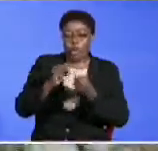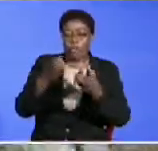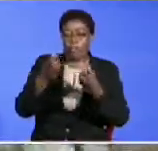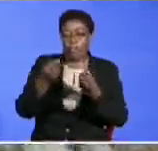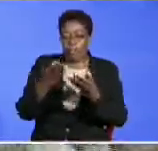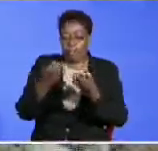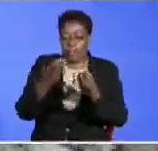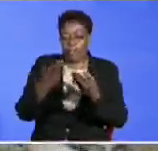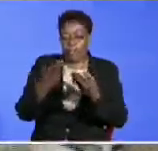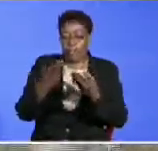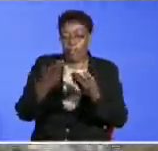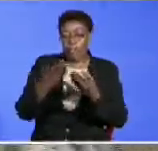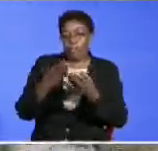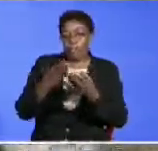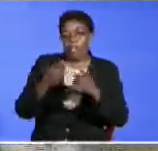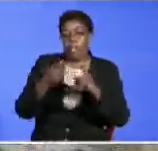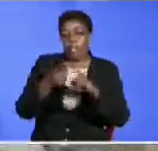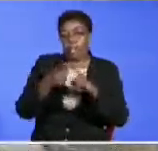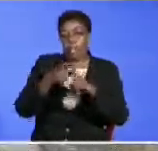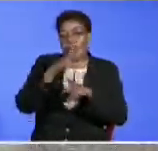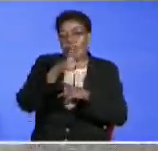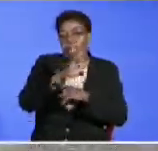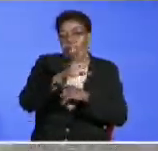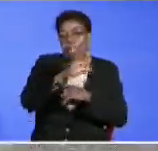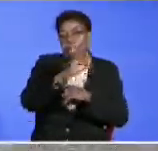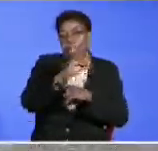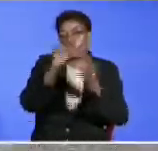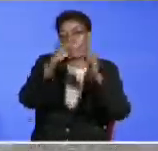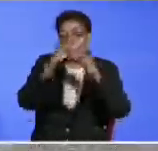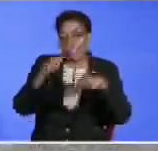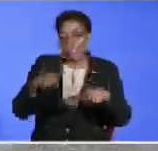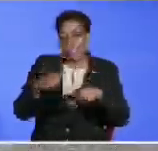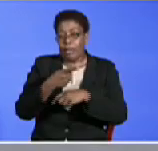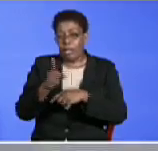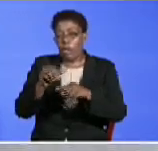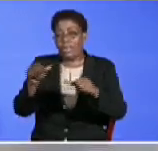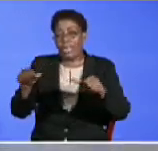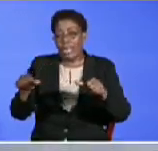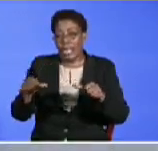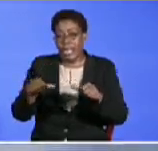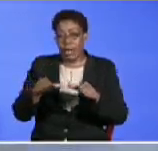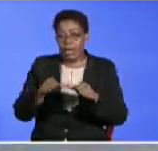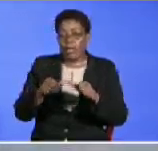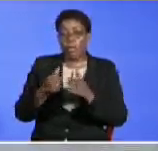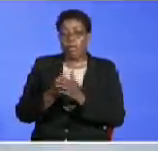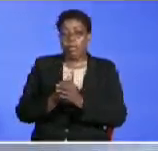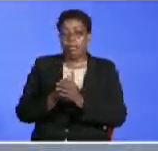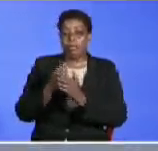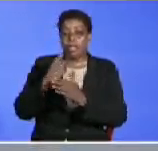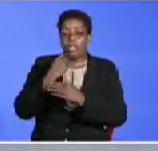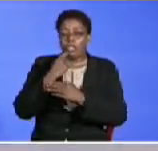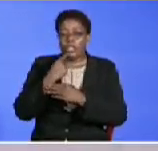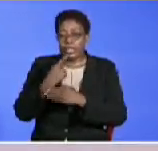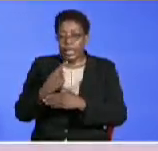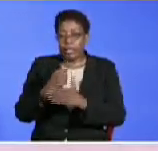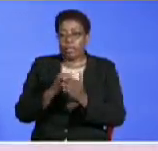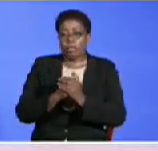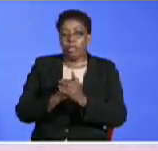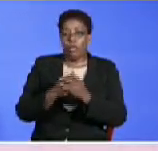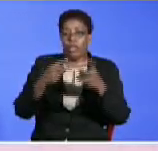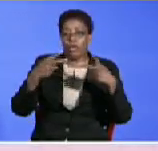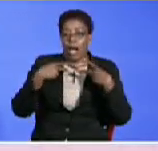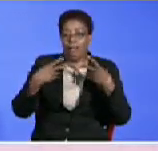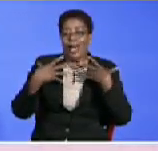cases boils down to the condition of ecosystems in the designated area. Places where you have intact,